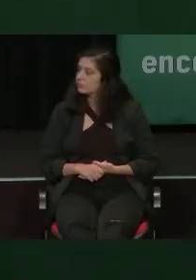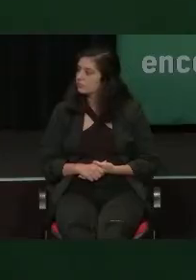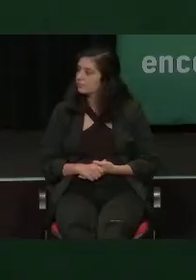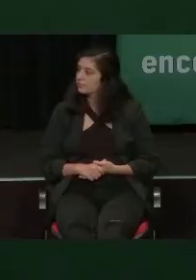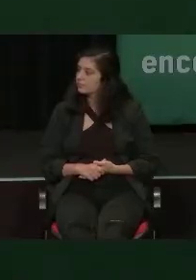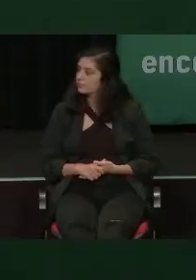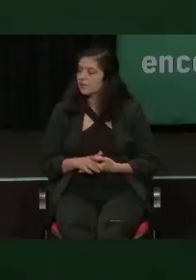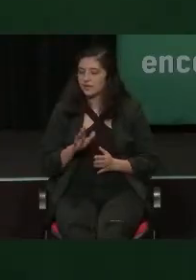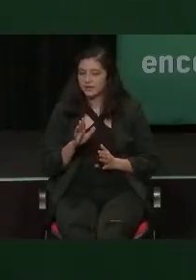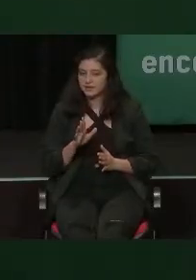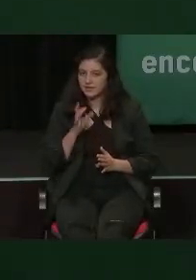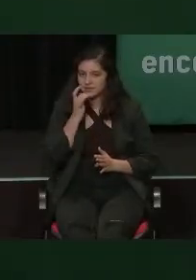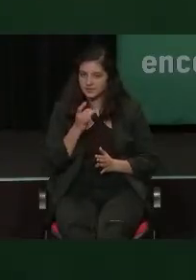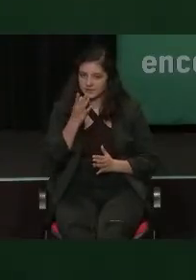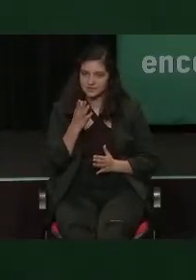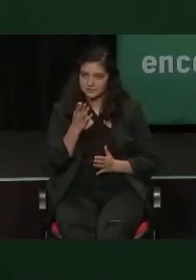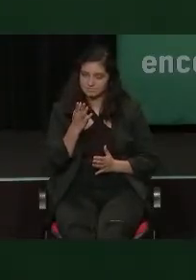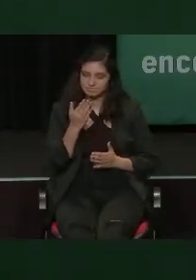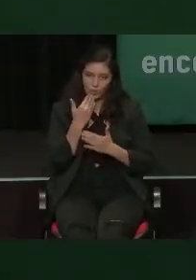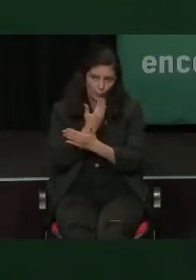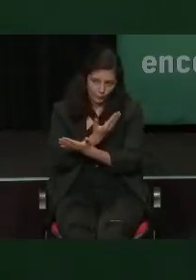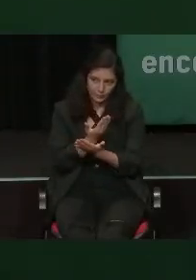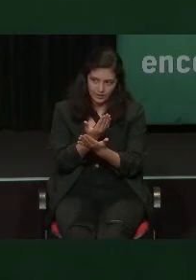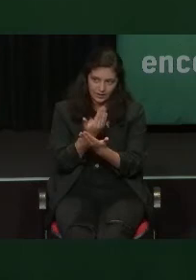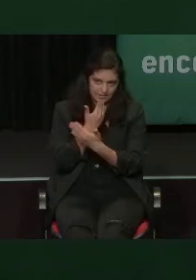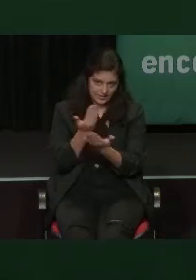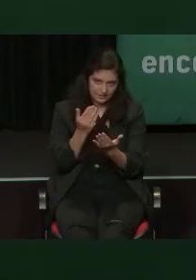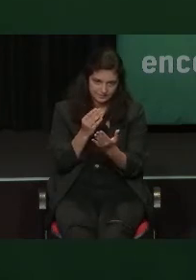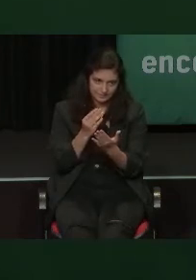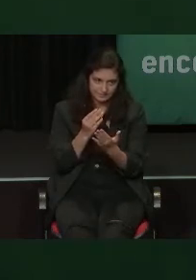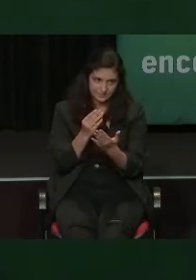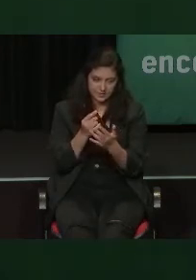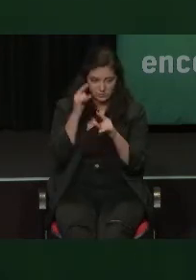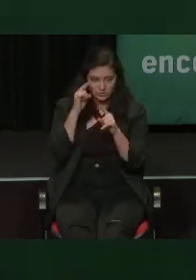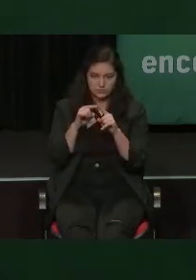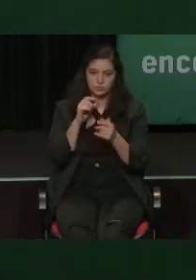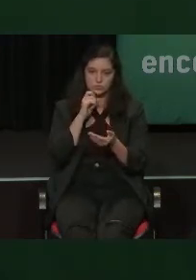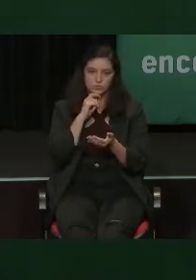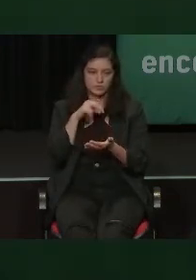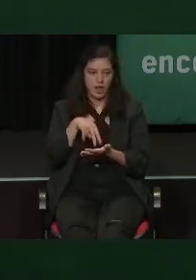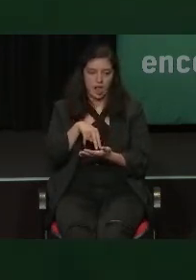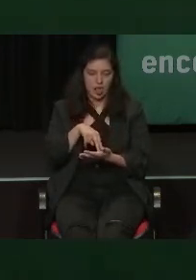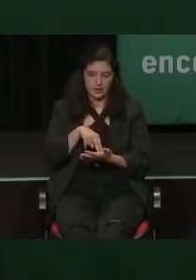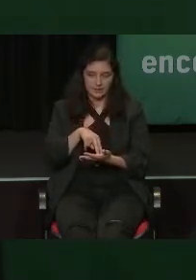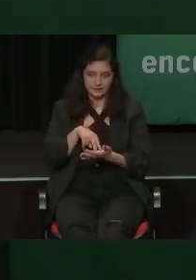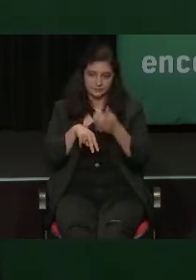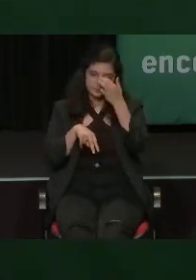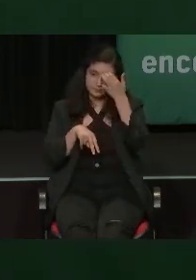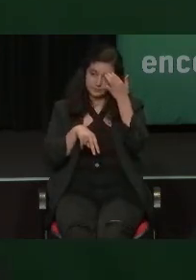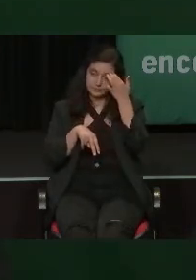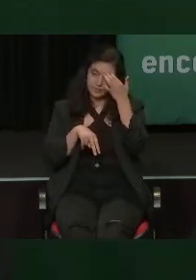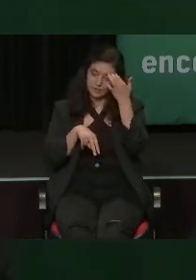Let me first thank you very much for having this opportunity to be here.